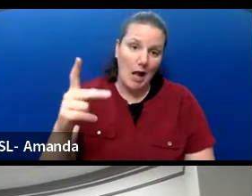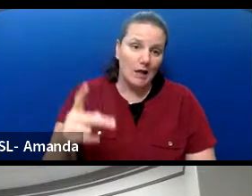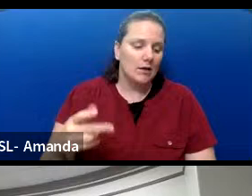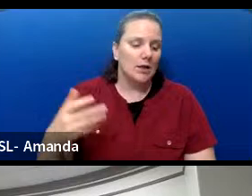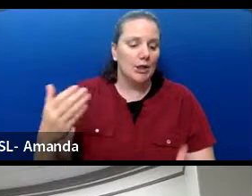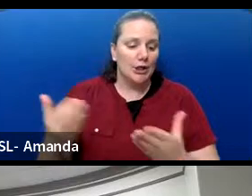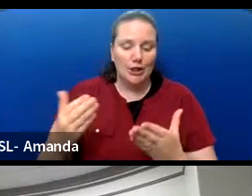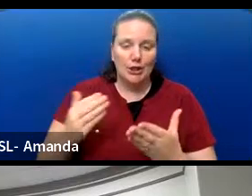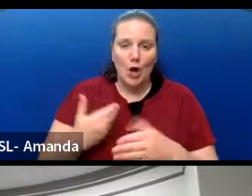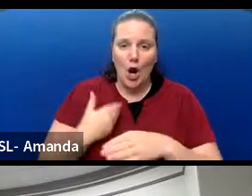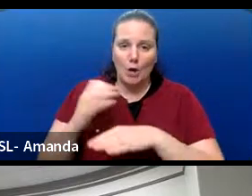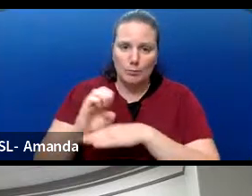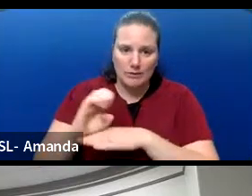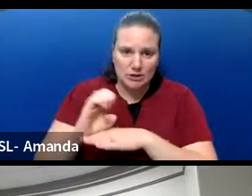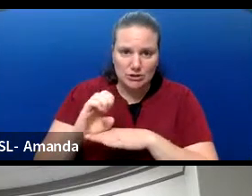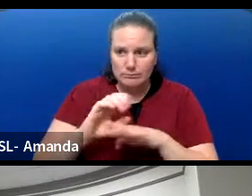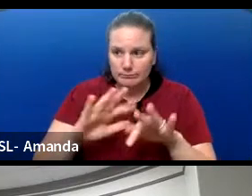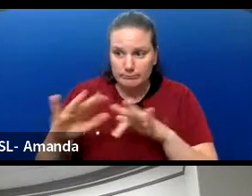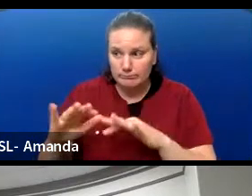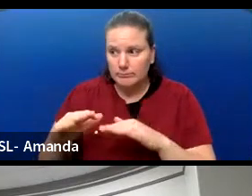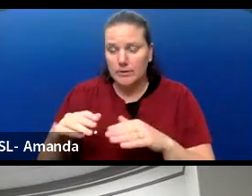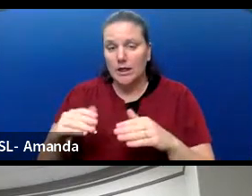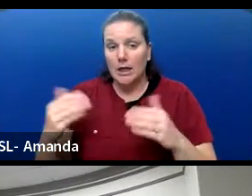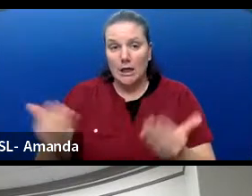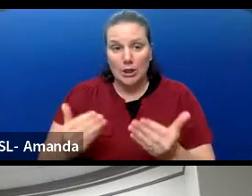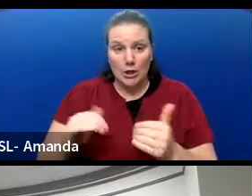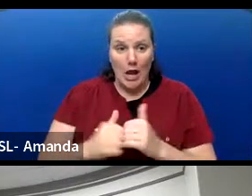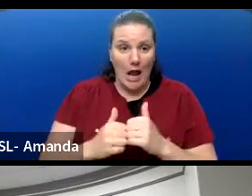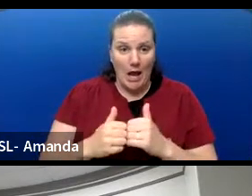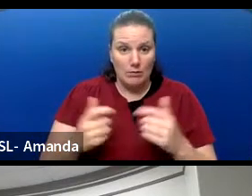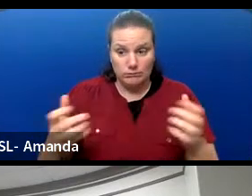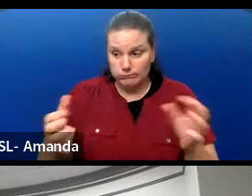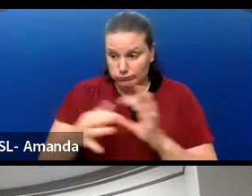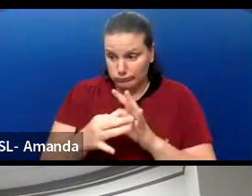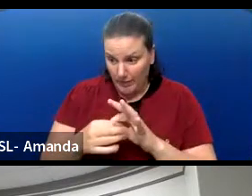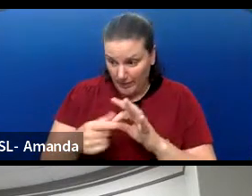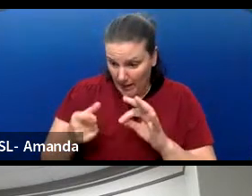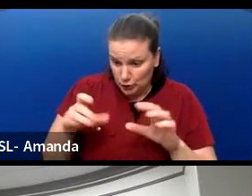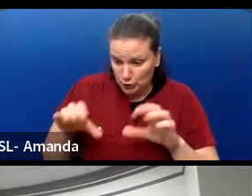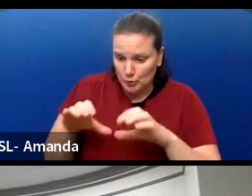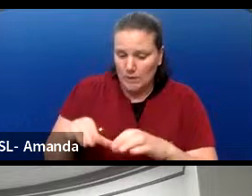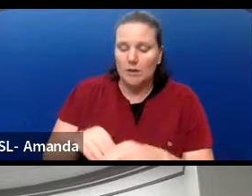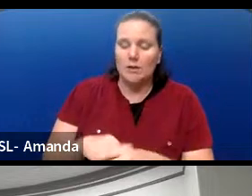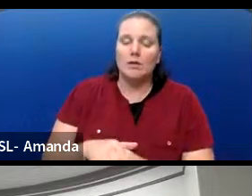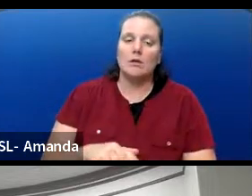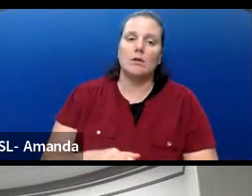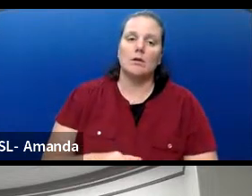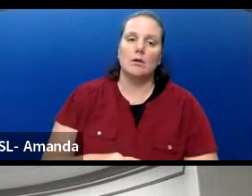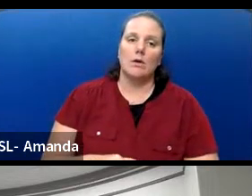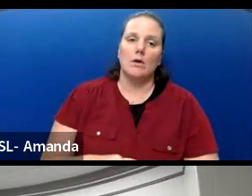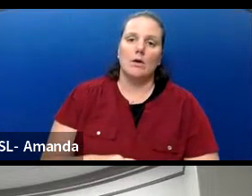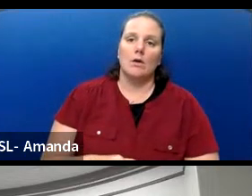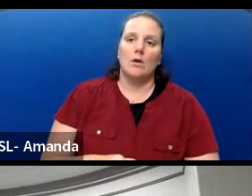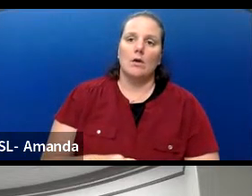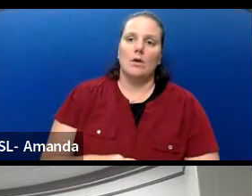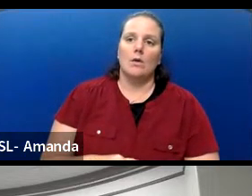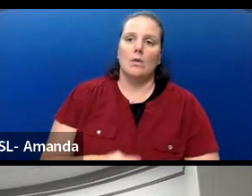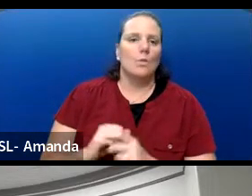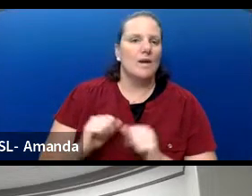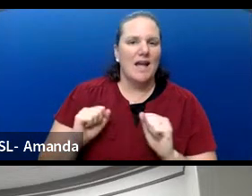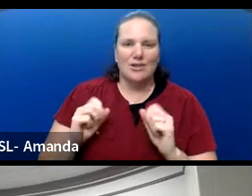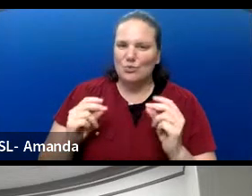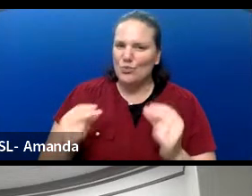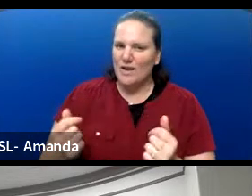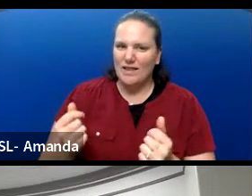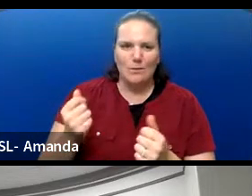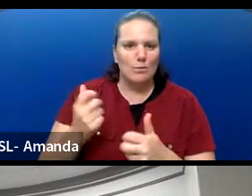our apprenticeships and here's how they are doing. So we can quick problem solve and make